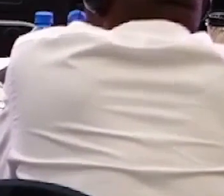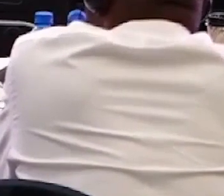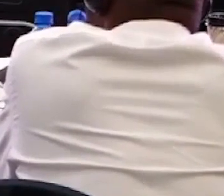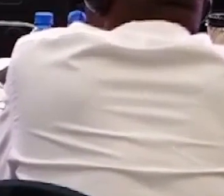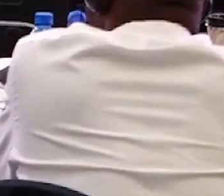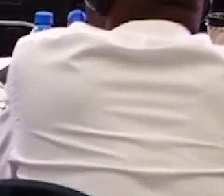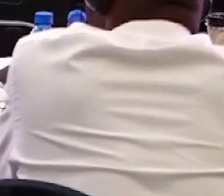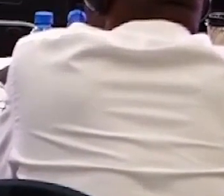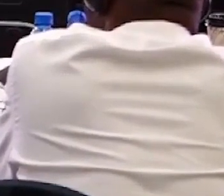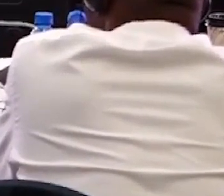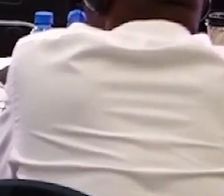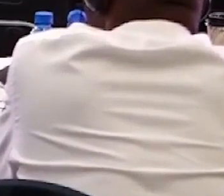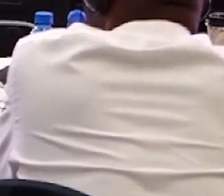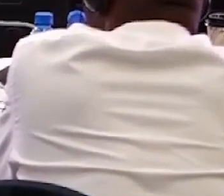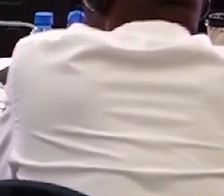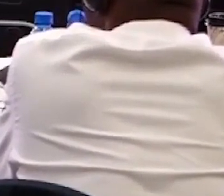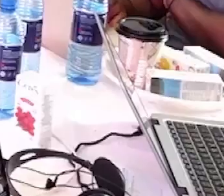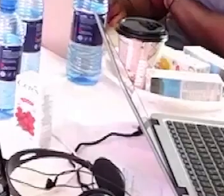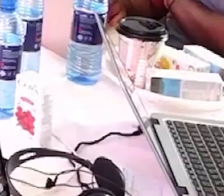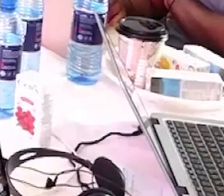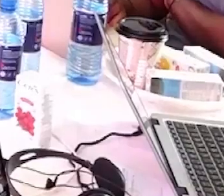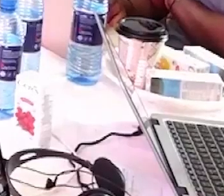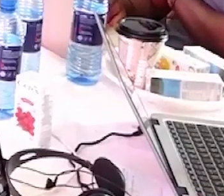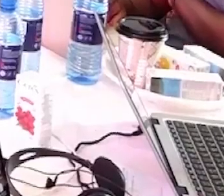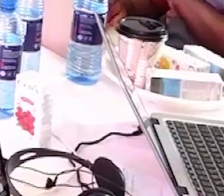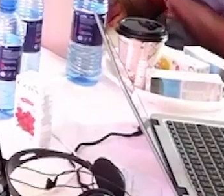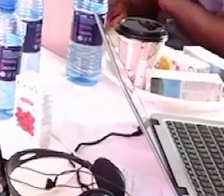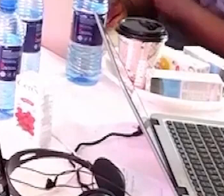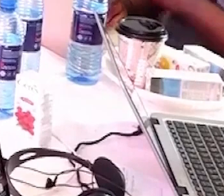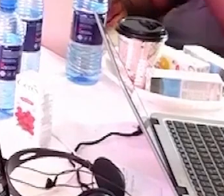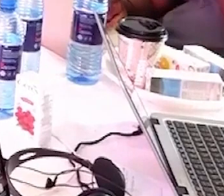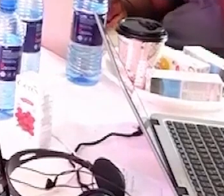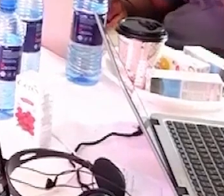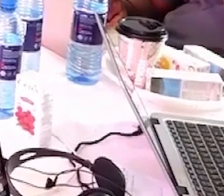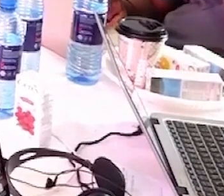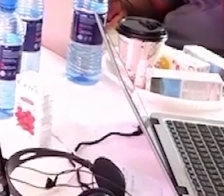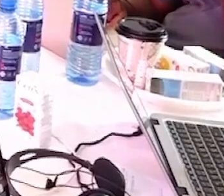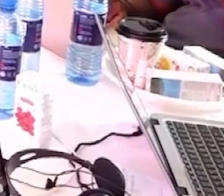here. Where would we like to start? Yes, please.